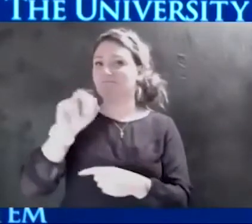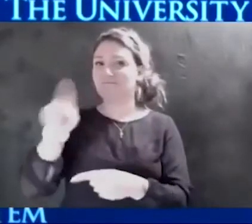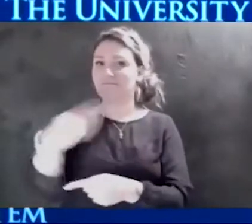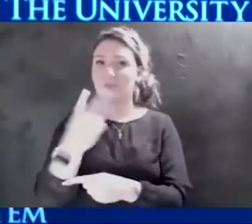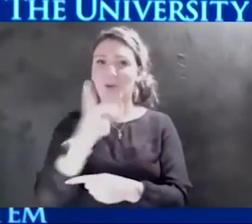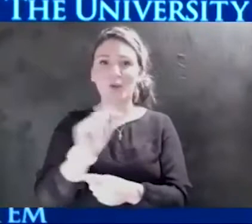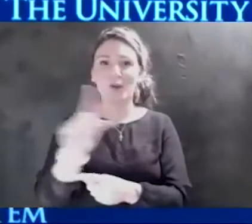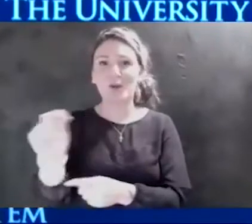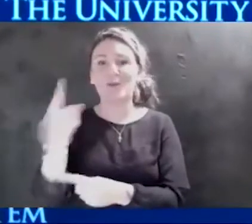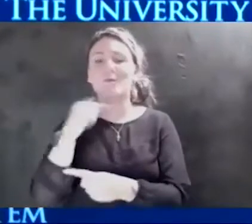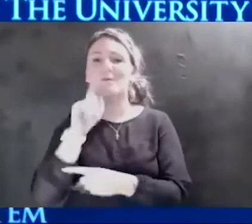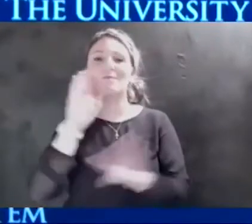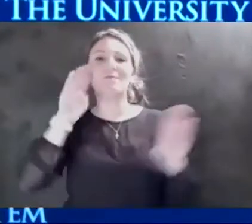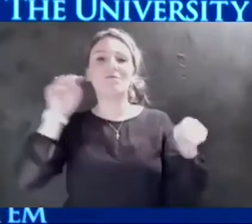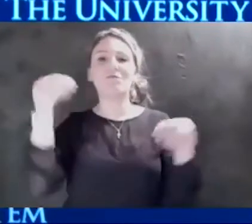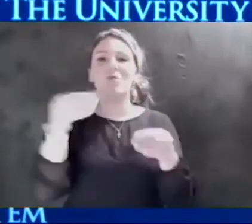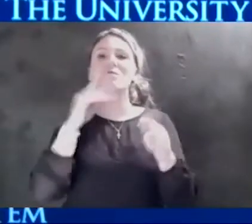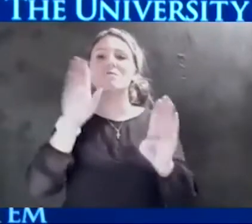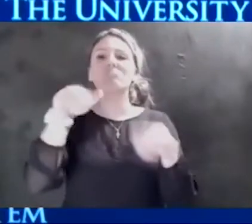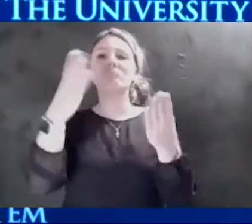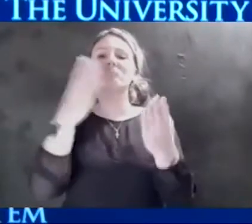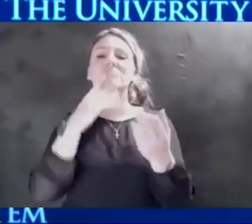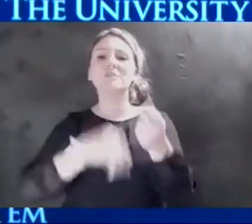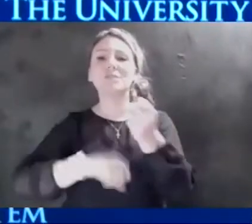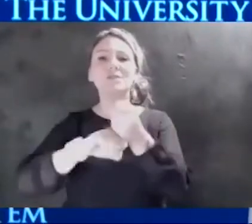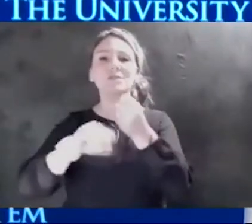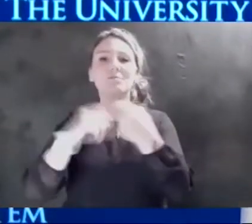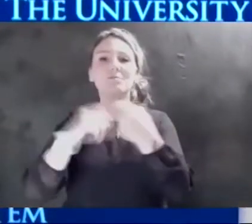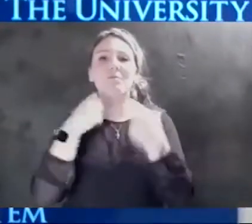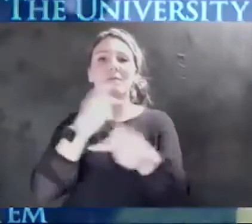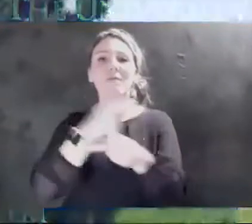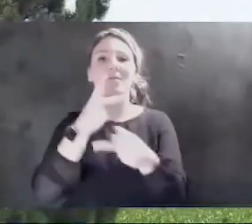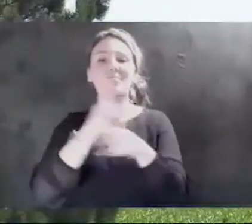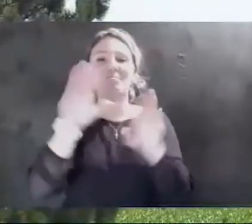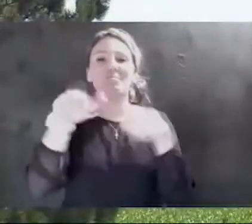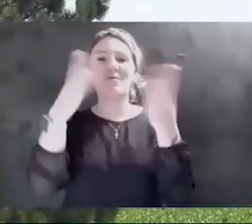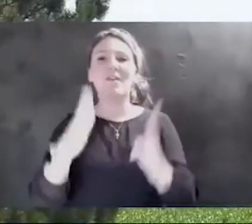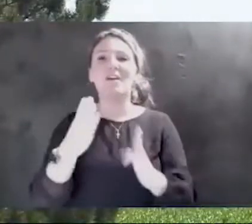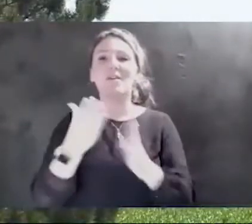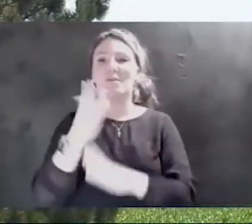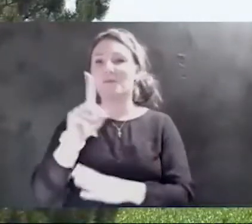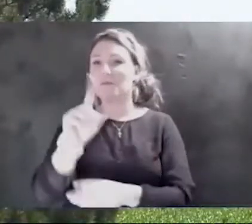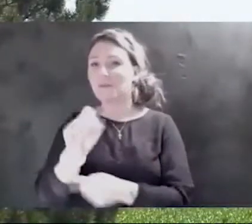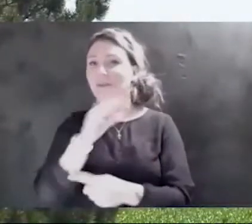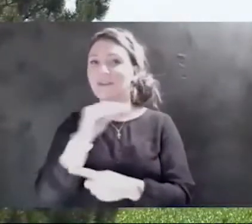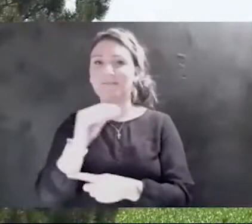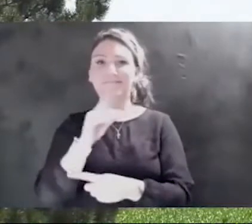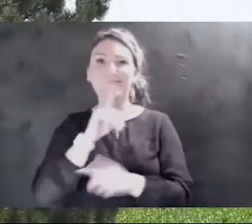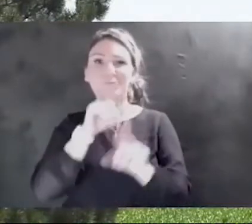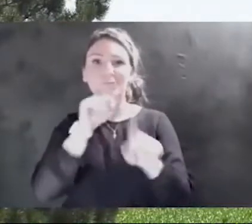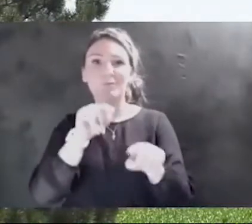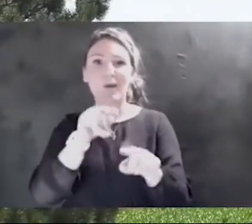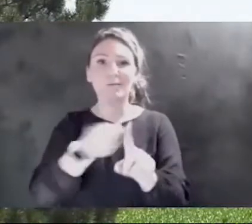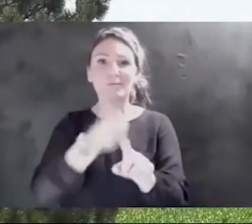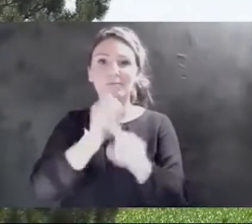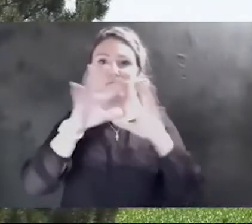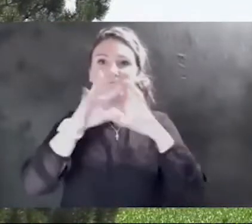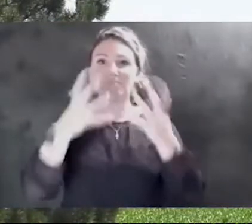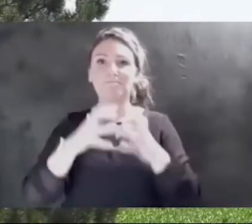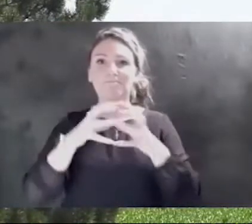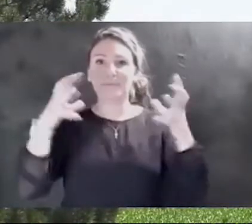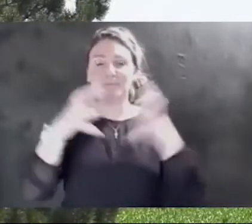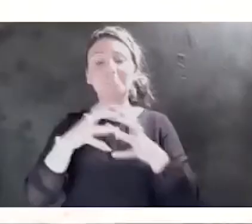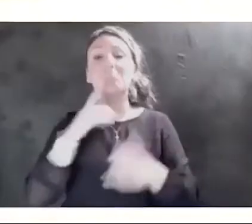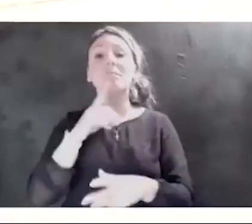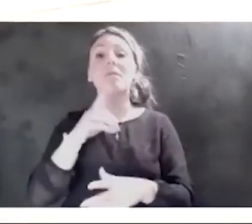on providing support to healthcare providers across Kansas in response to the pandemic. One effective tool was the University of Kansas